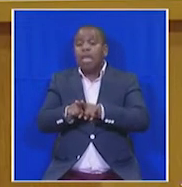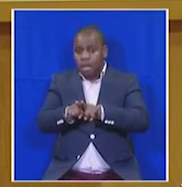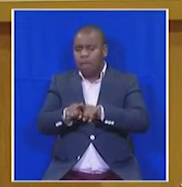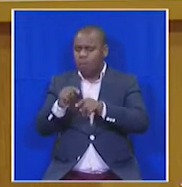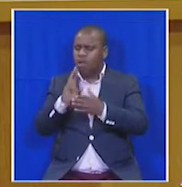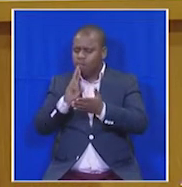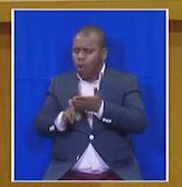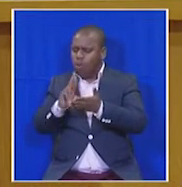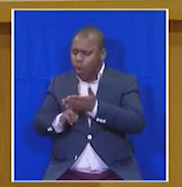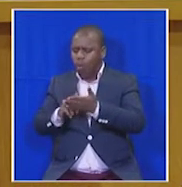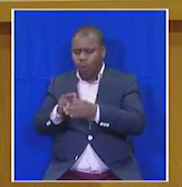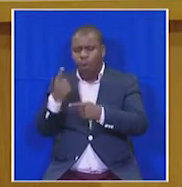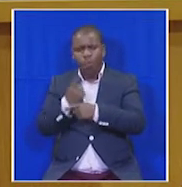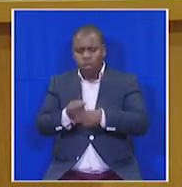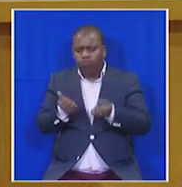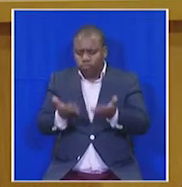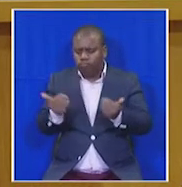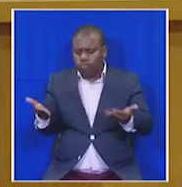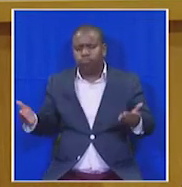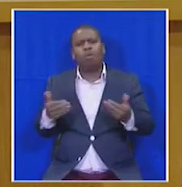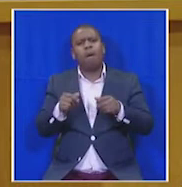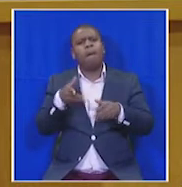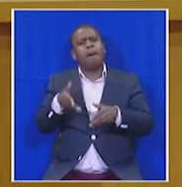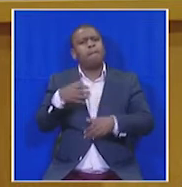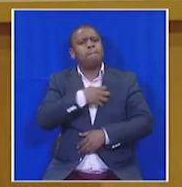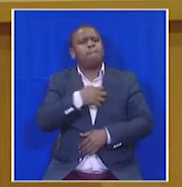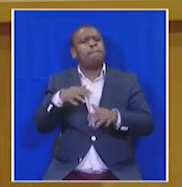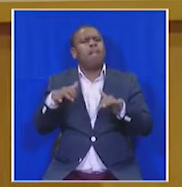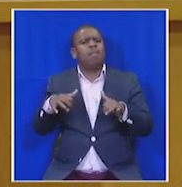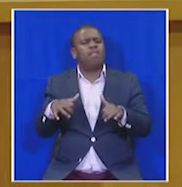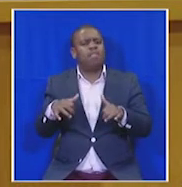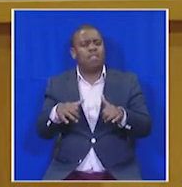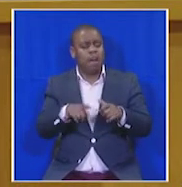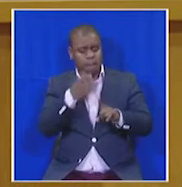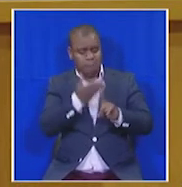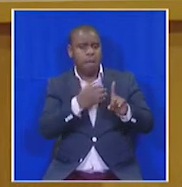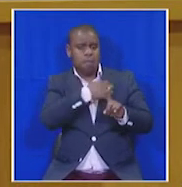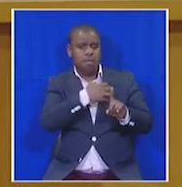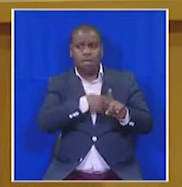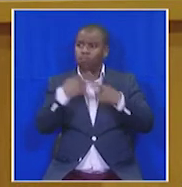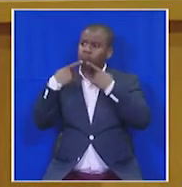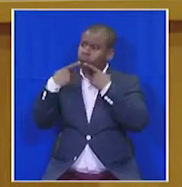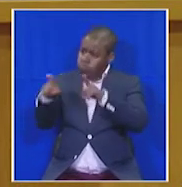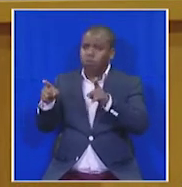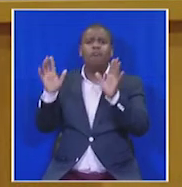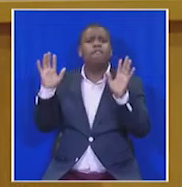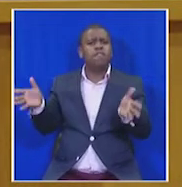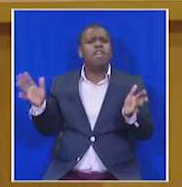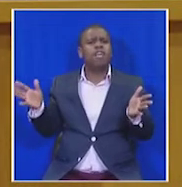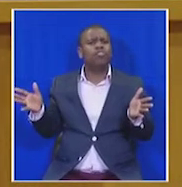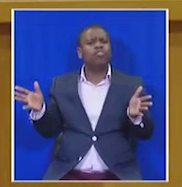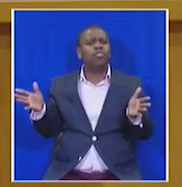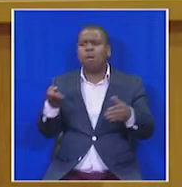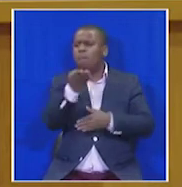regular reports concerning matters under their control. The Minister issued a statement under his own hand into the